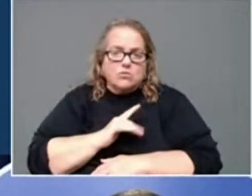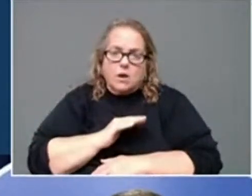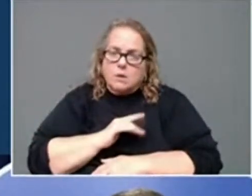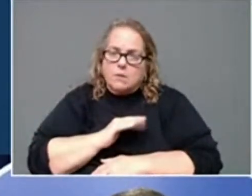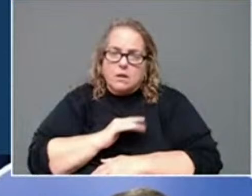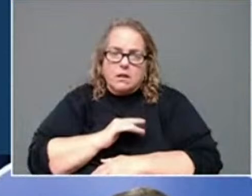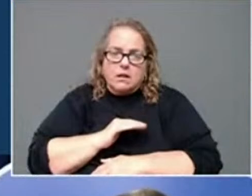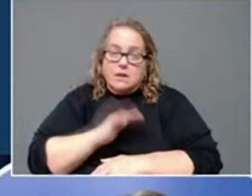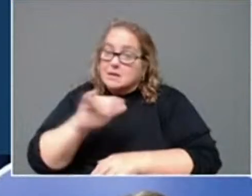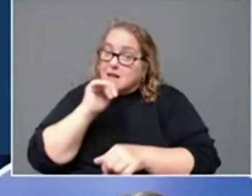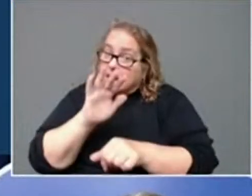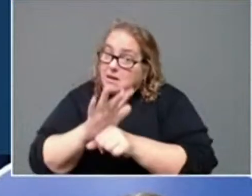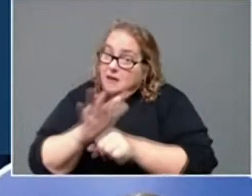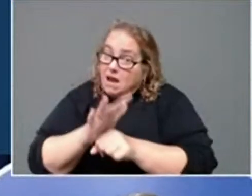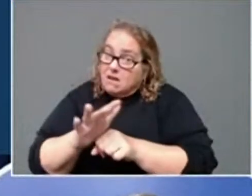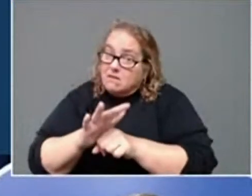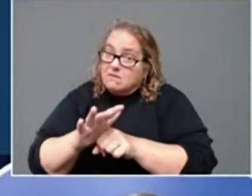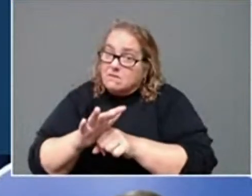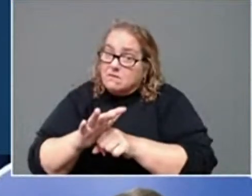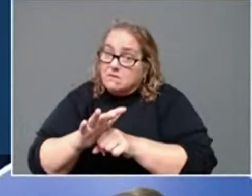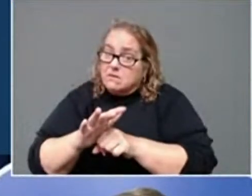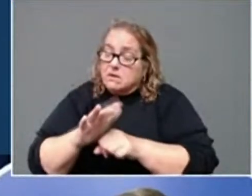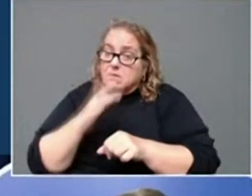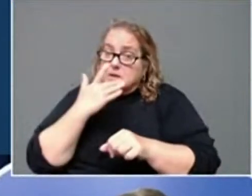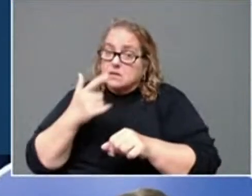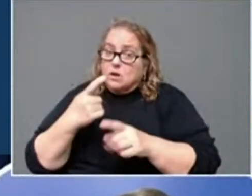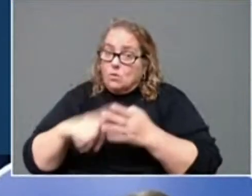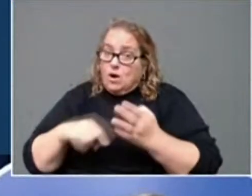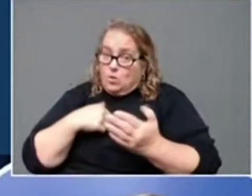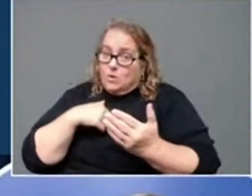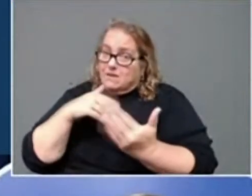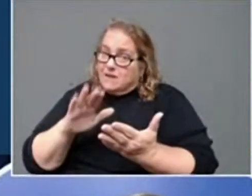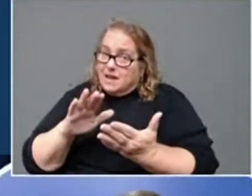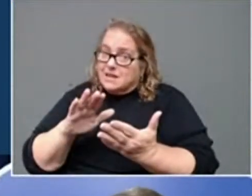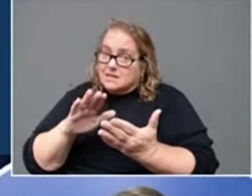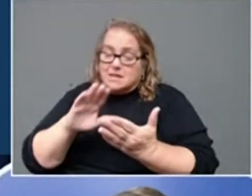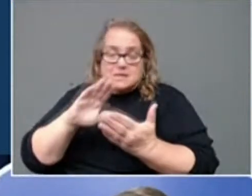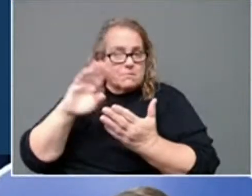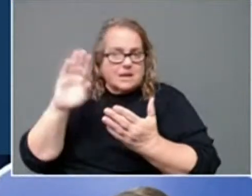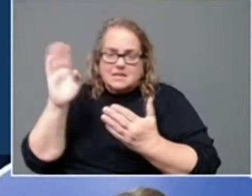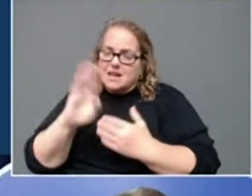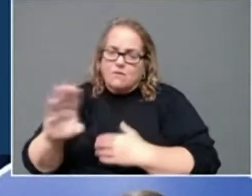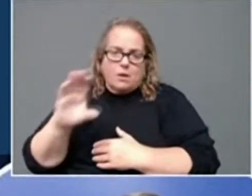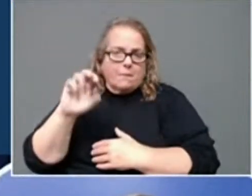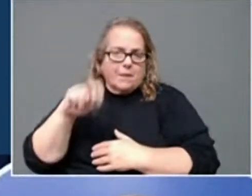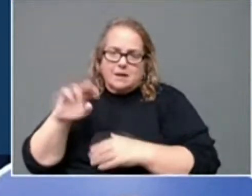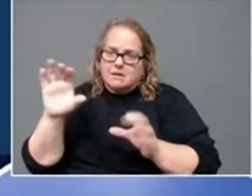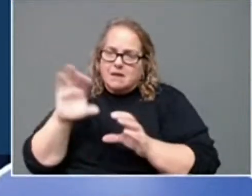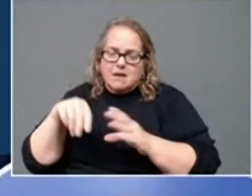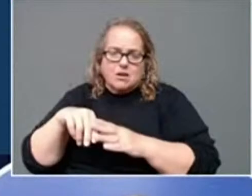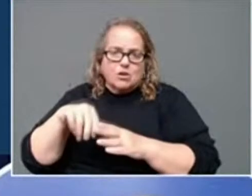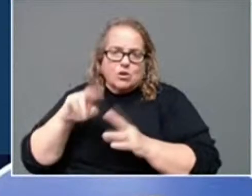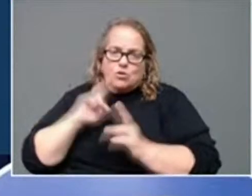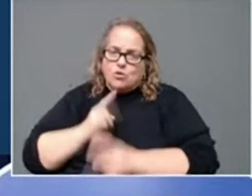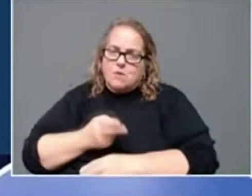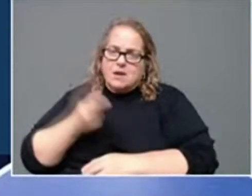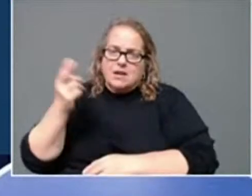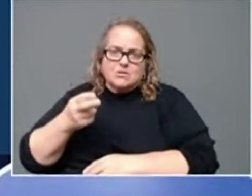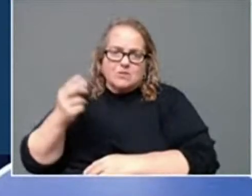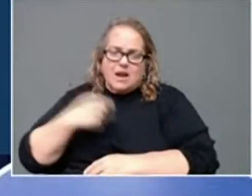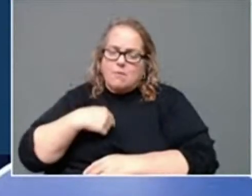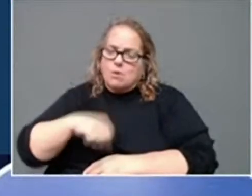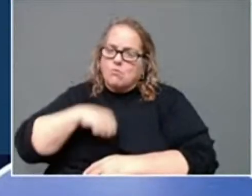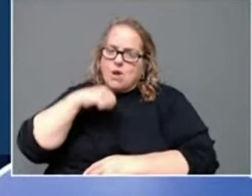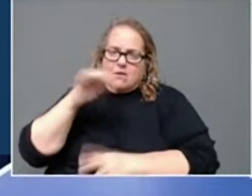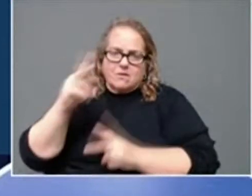enough based on what we face. That's never been done in human history. I'm really proud of our folks who are out there giving those vaccines.